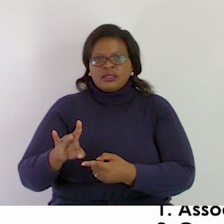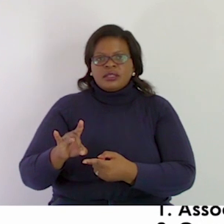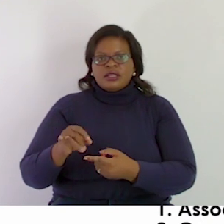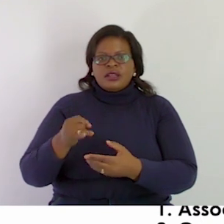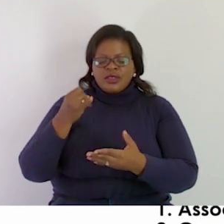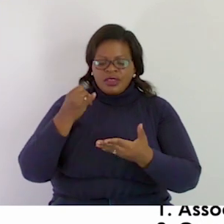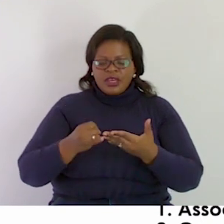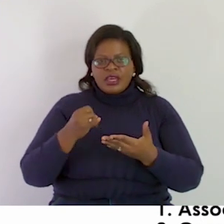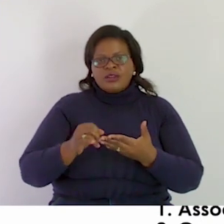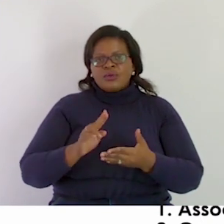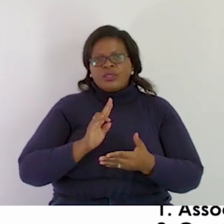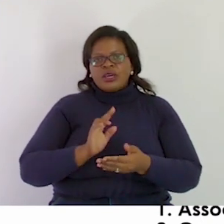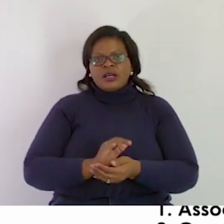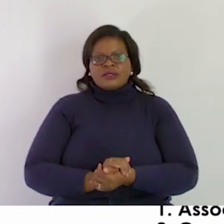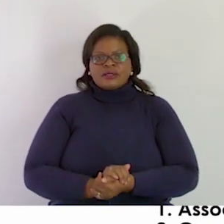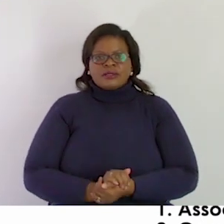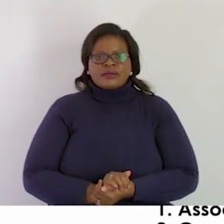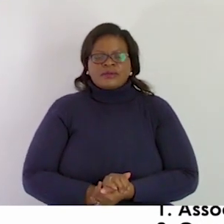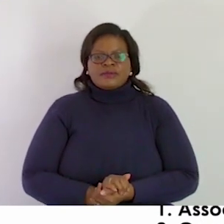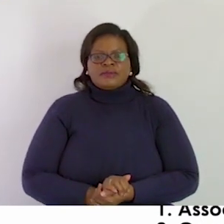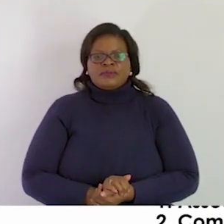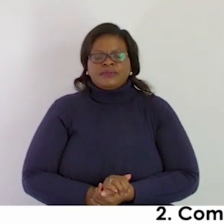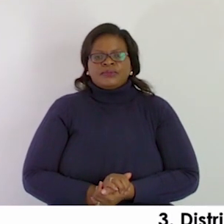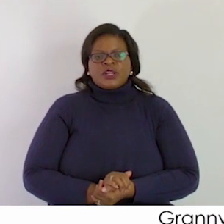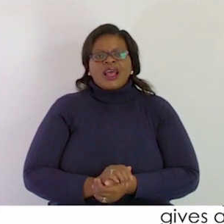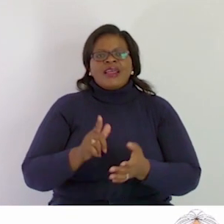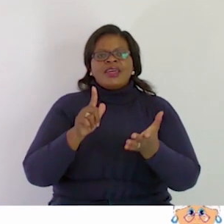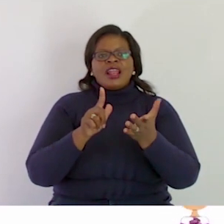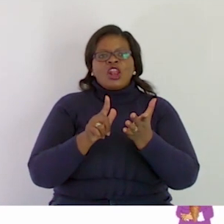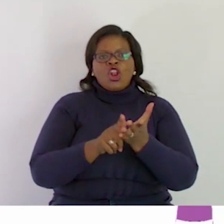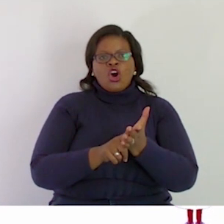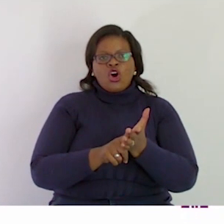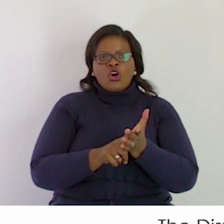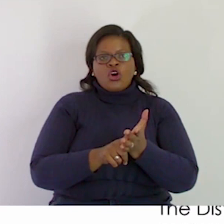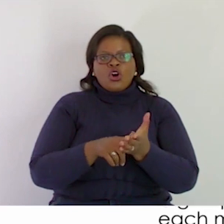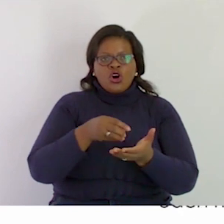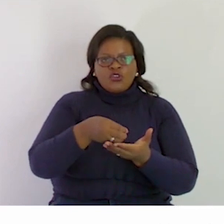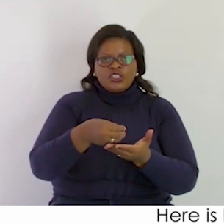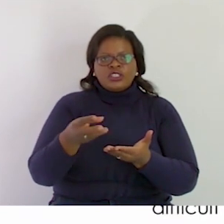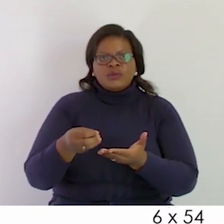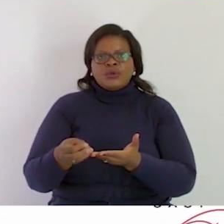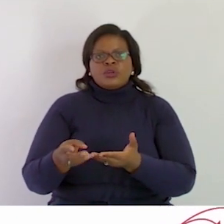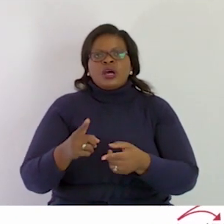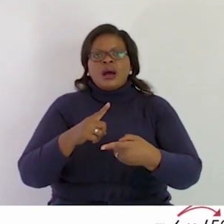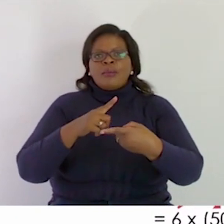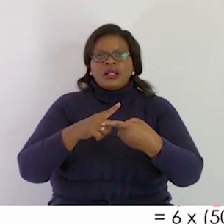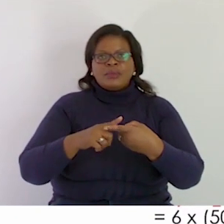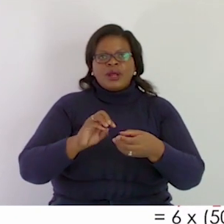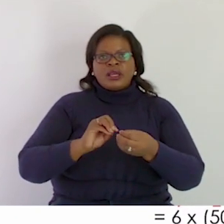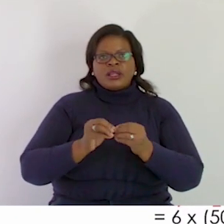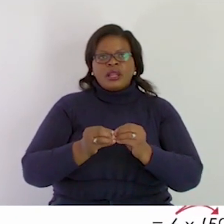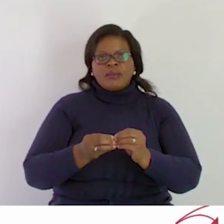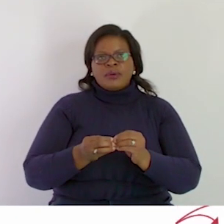So below, the distributive law says that multiplying a number by a